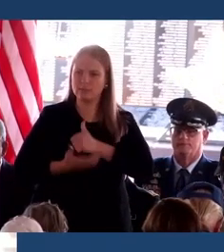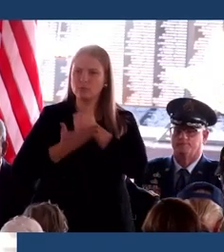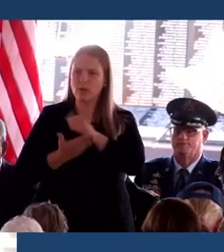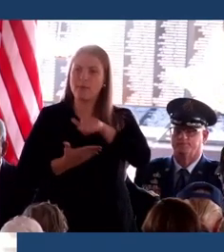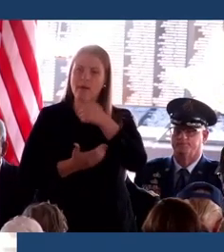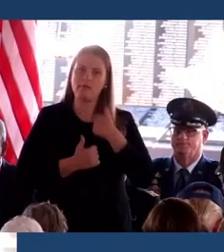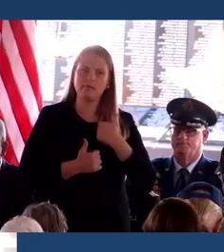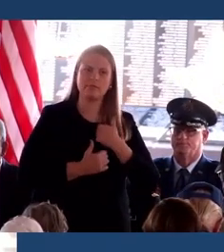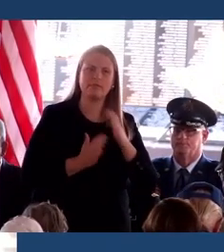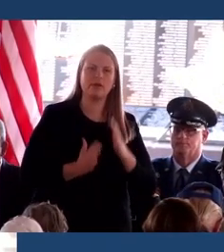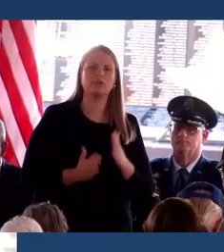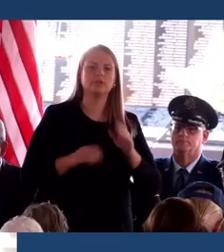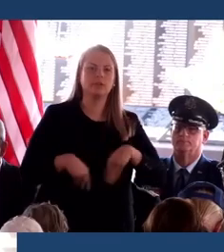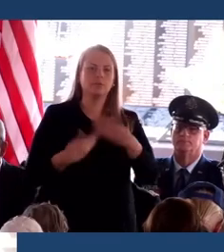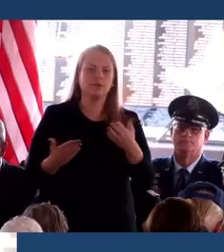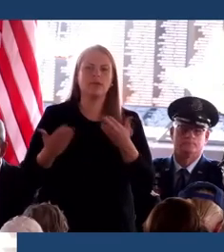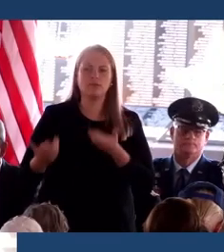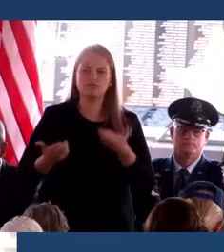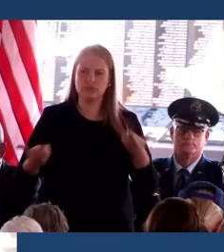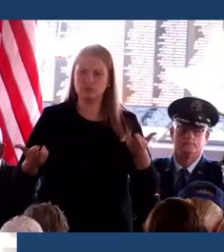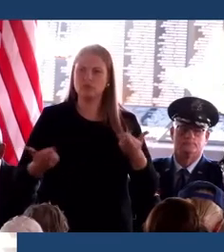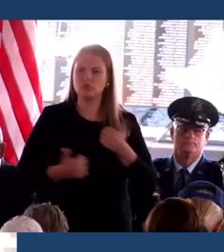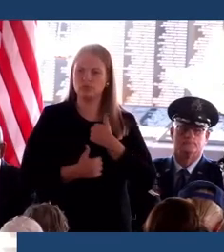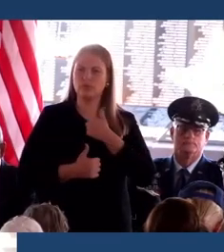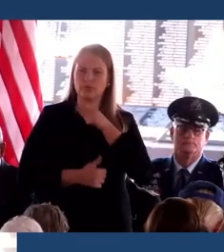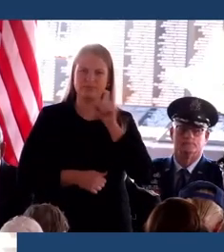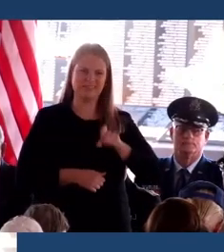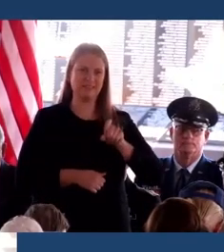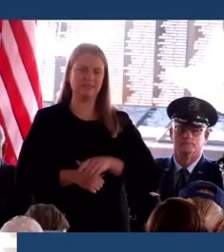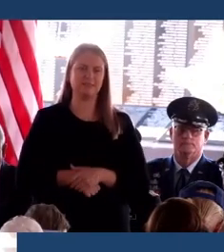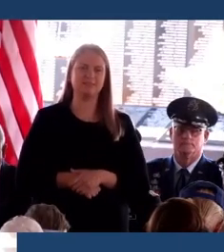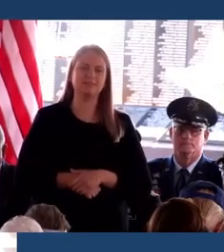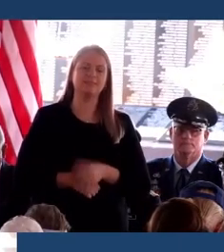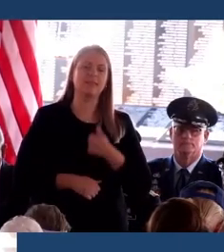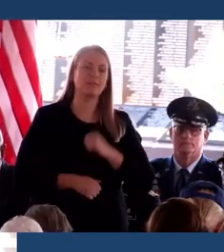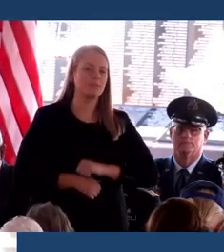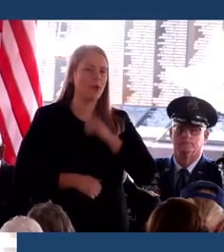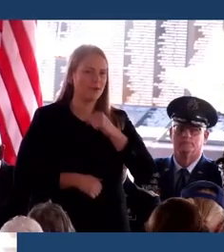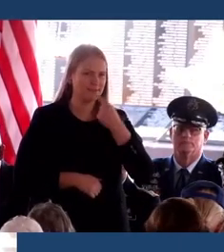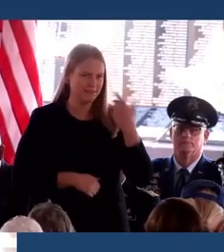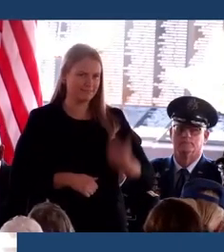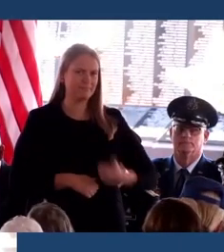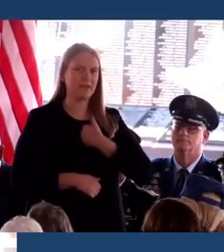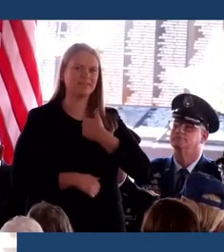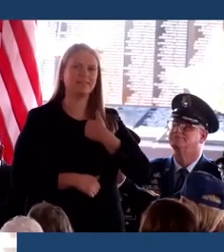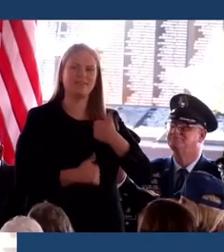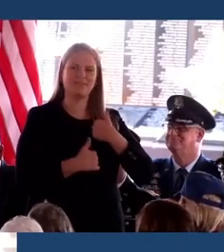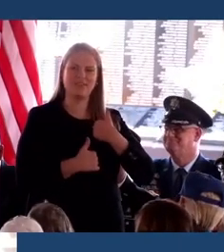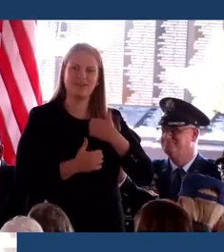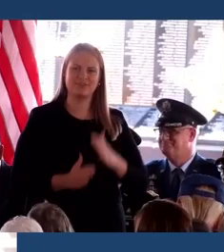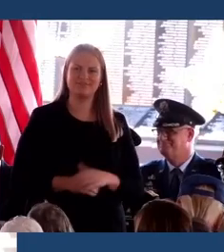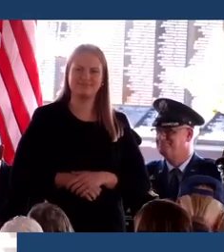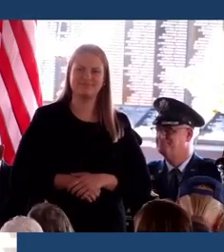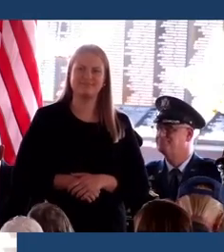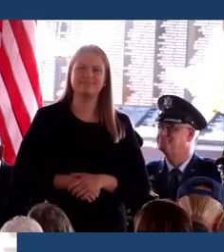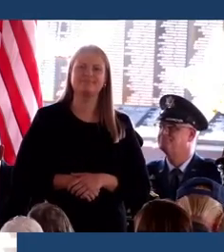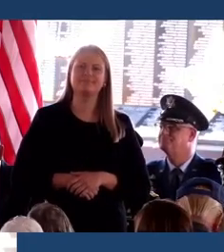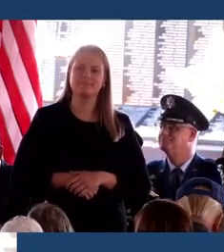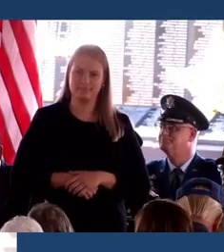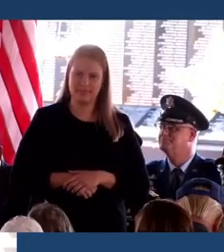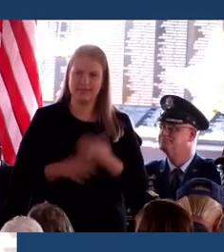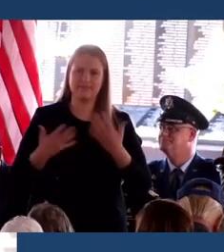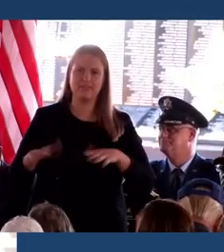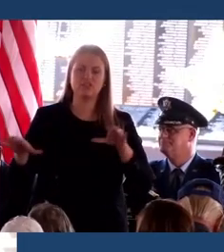providing resources to veterans in need. I am proud to say I am a veteran. After separating active